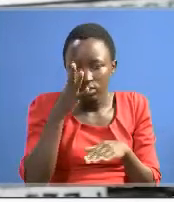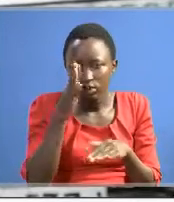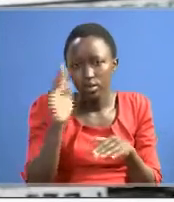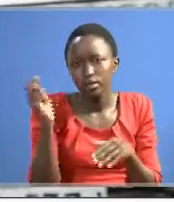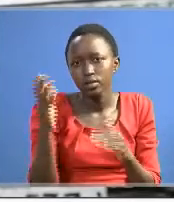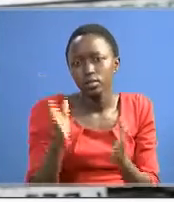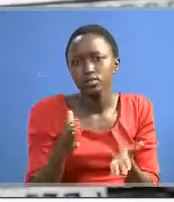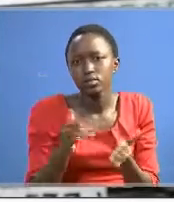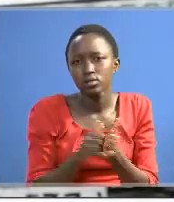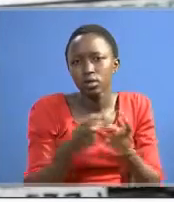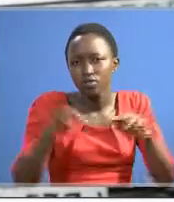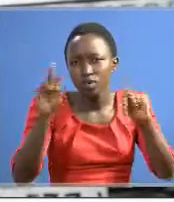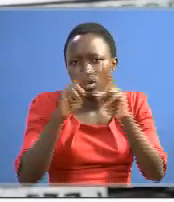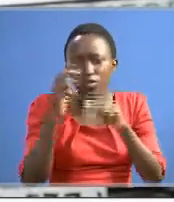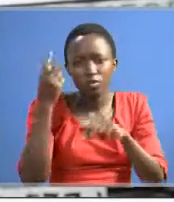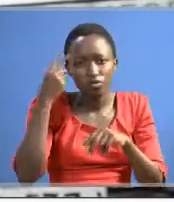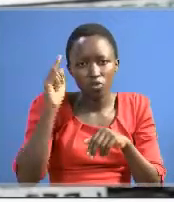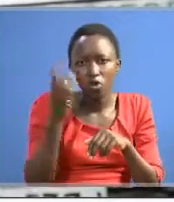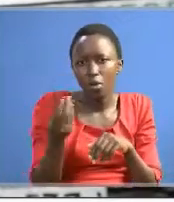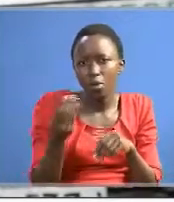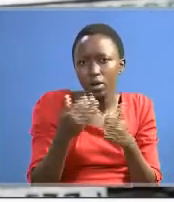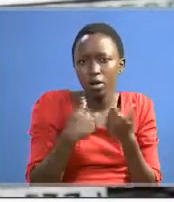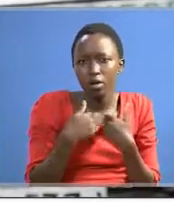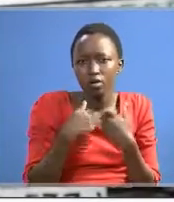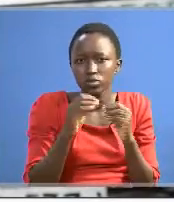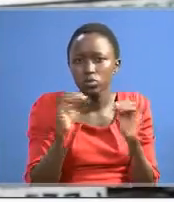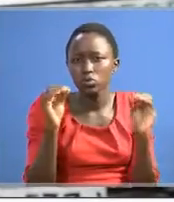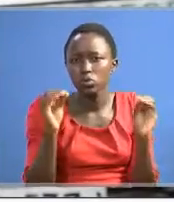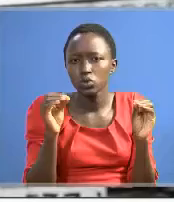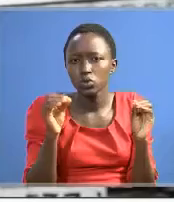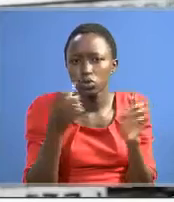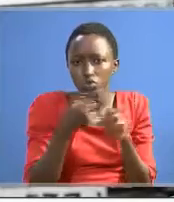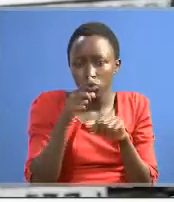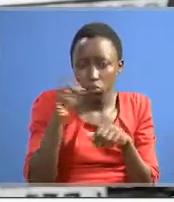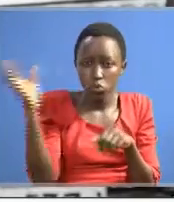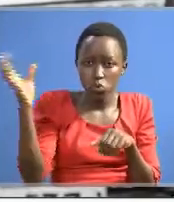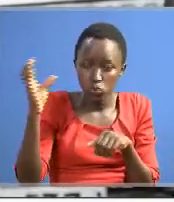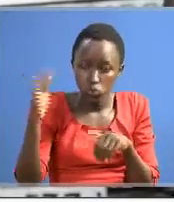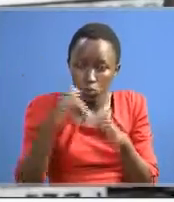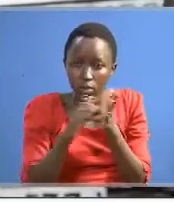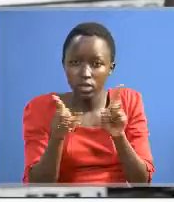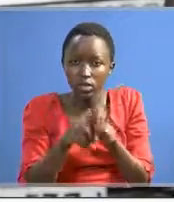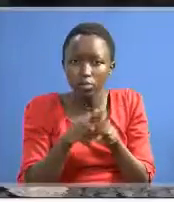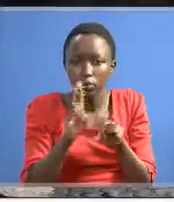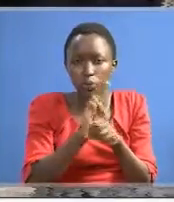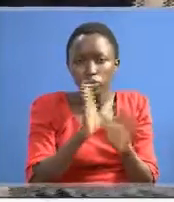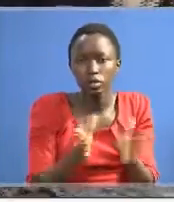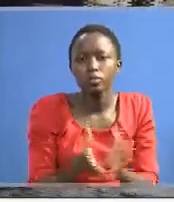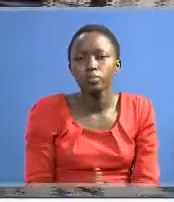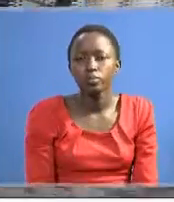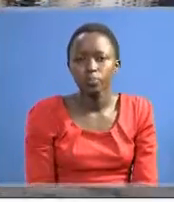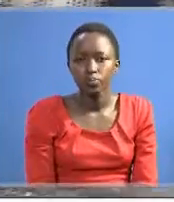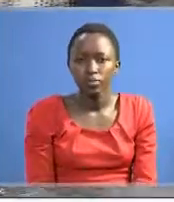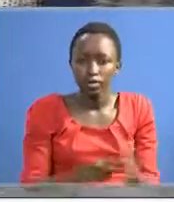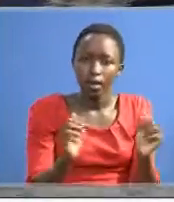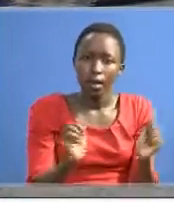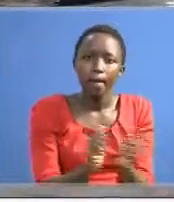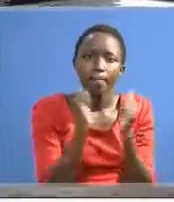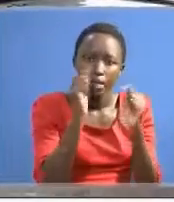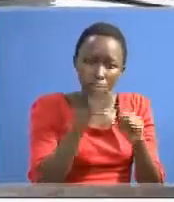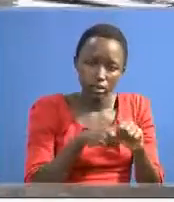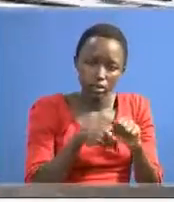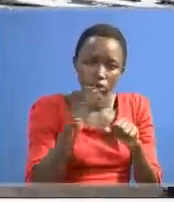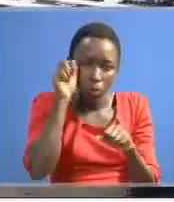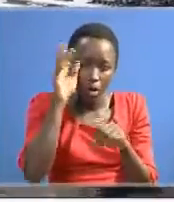money. It's not value for money when you get adulterated fuel, for you as a consumer and for you as a user. This comes in the wake